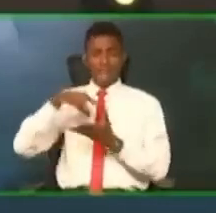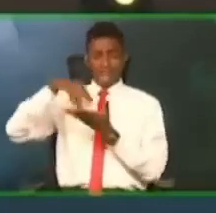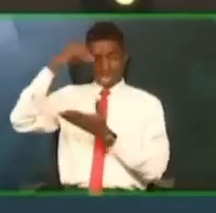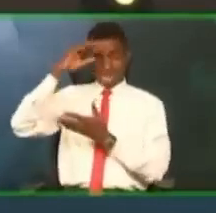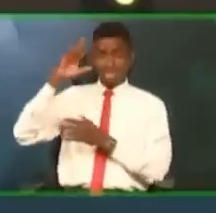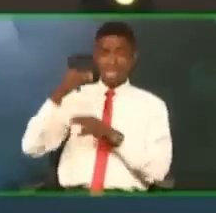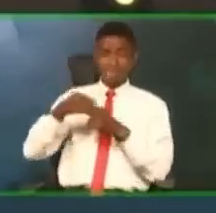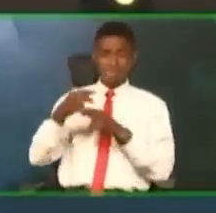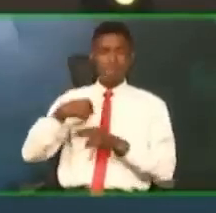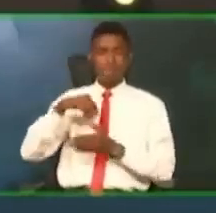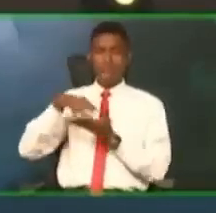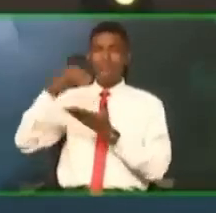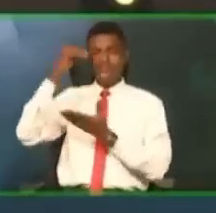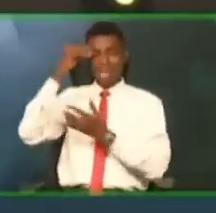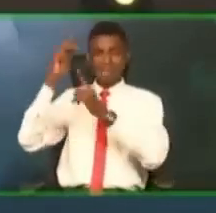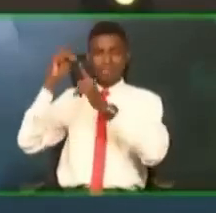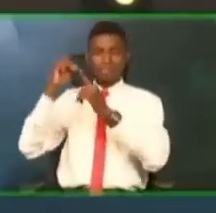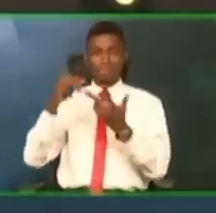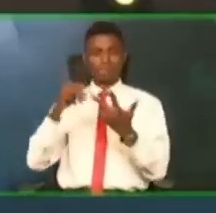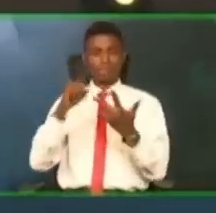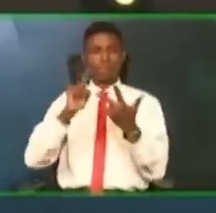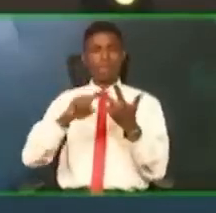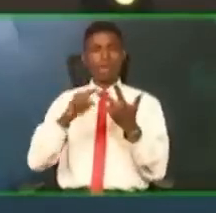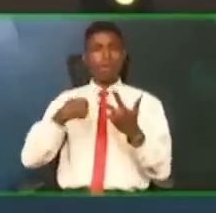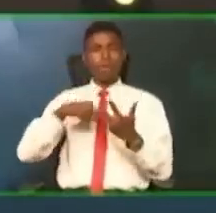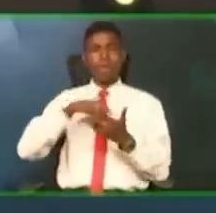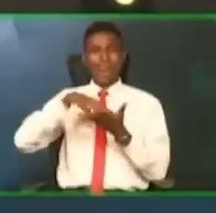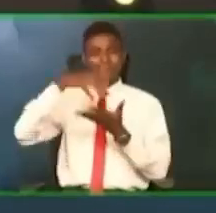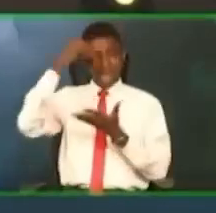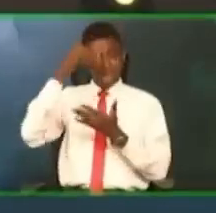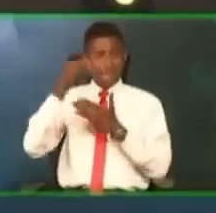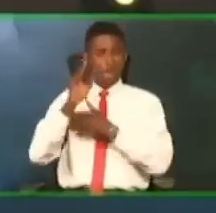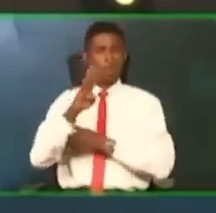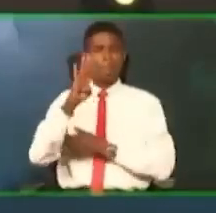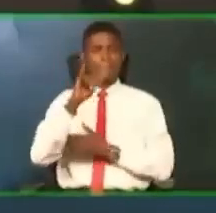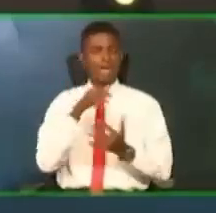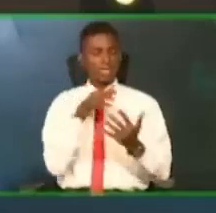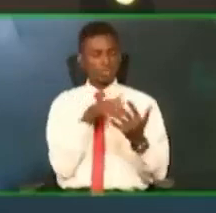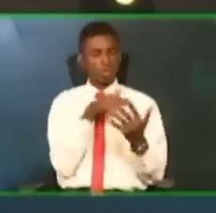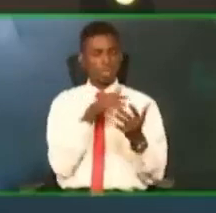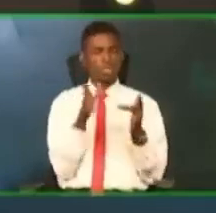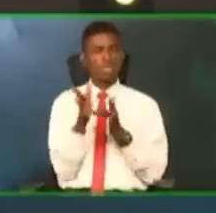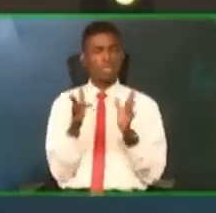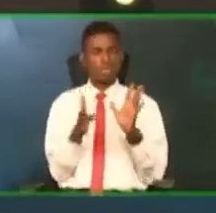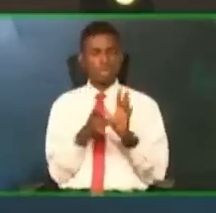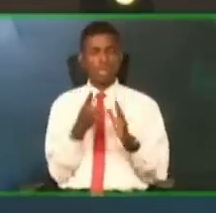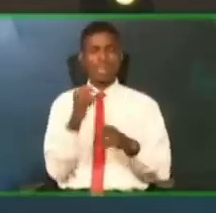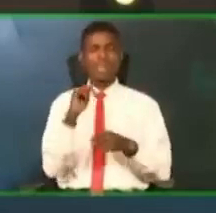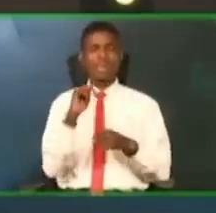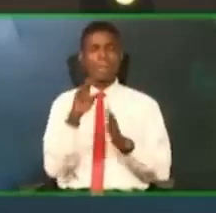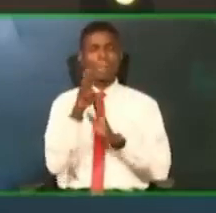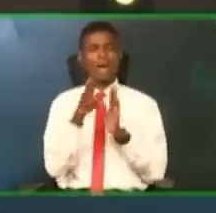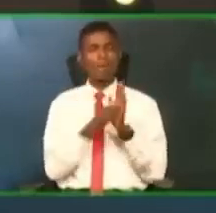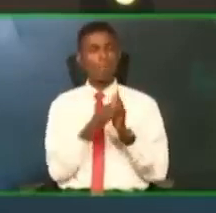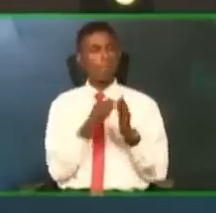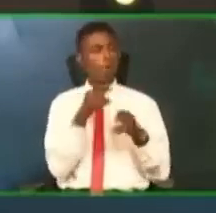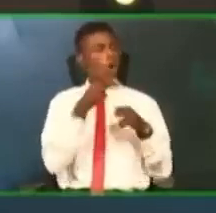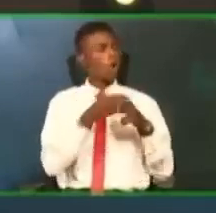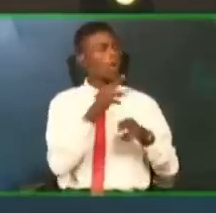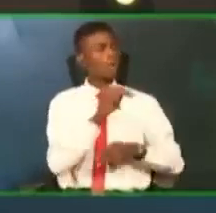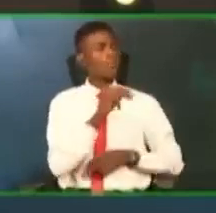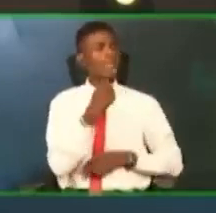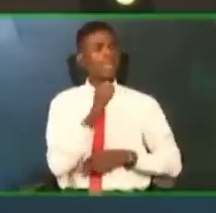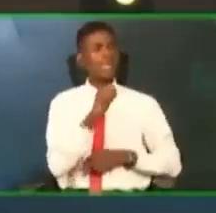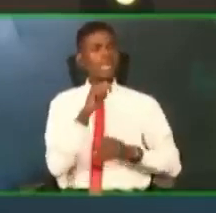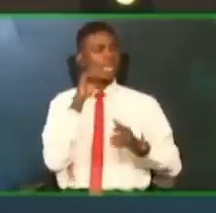three, we learn God by studying Jesus. The Bible calls him the express image of the invisible God. So as